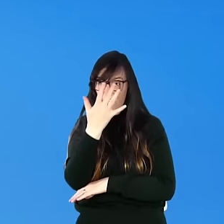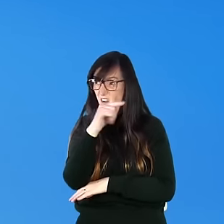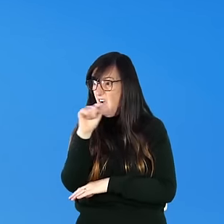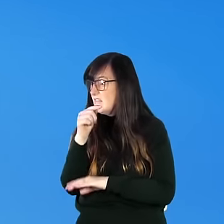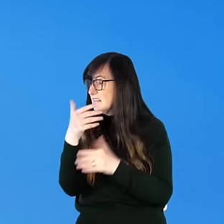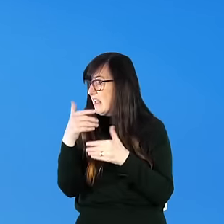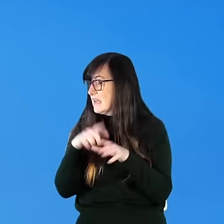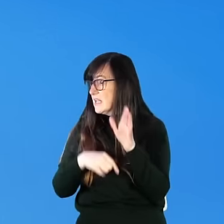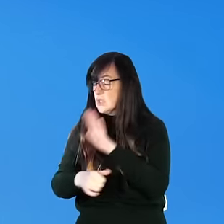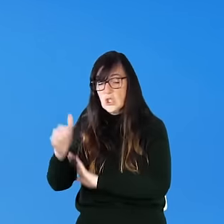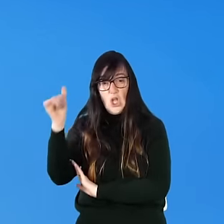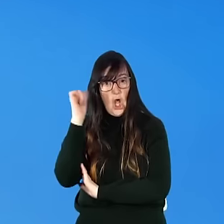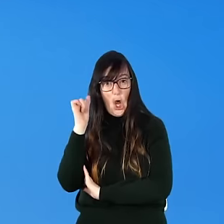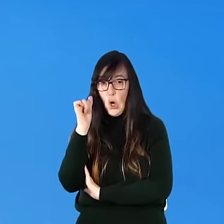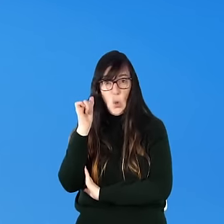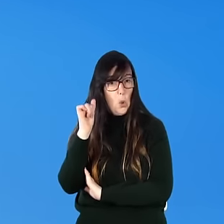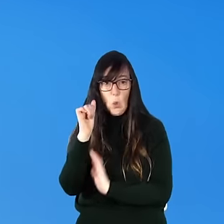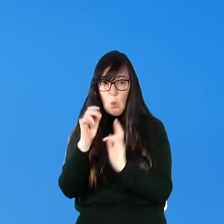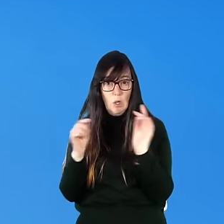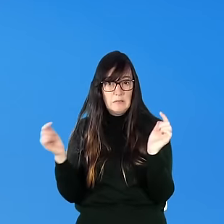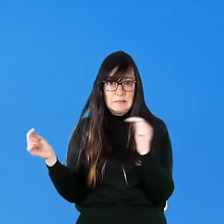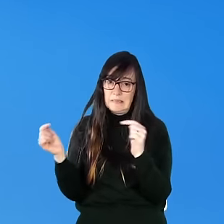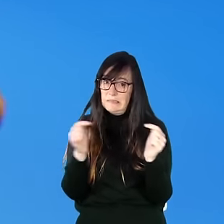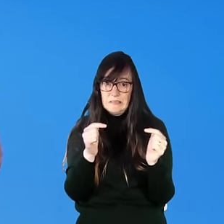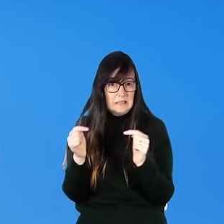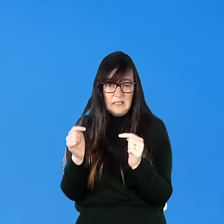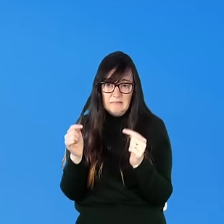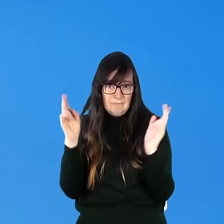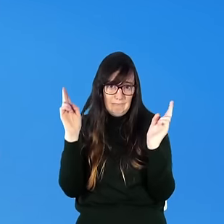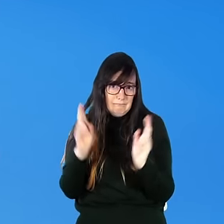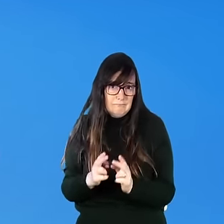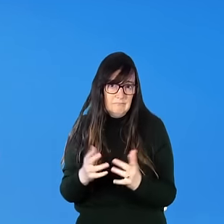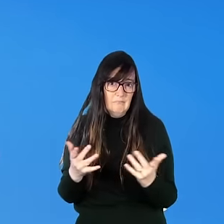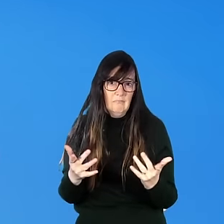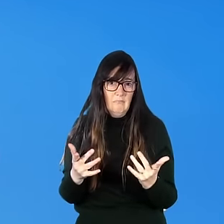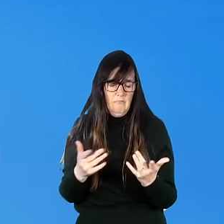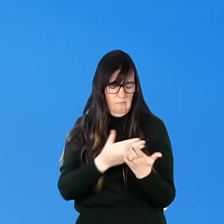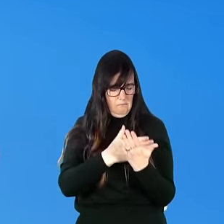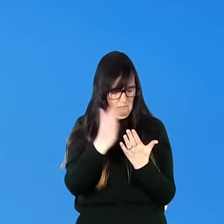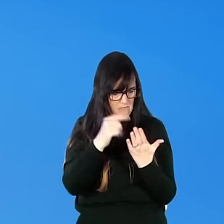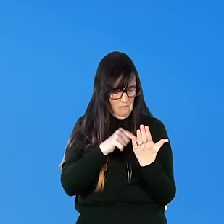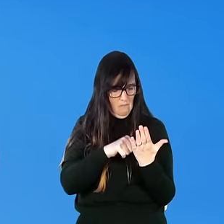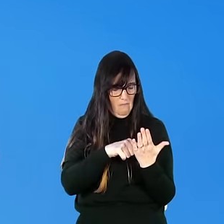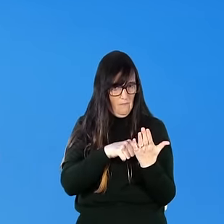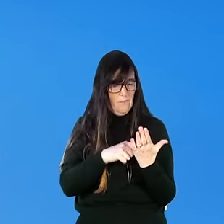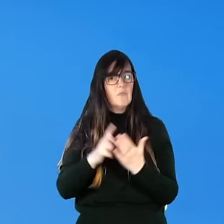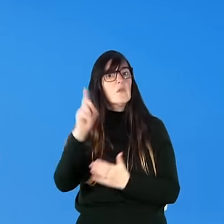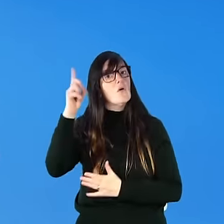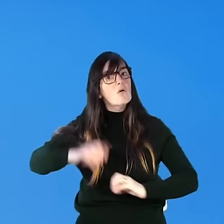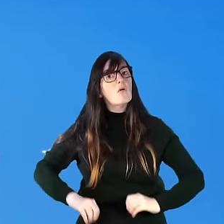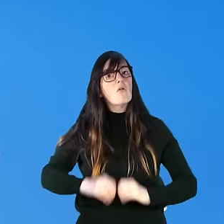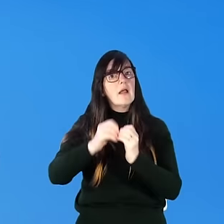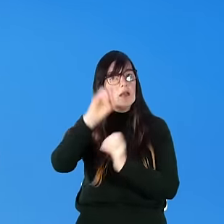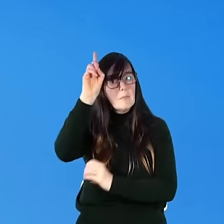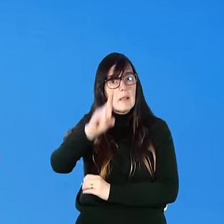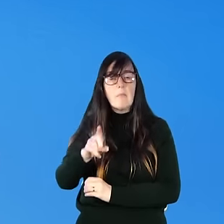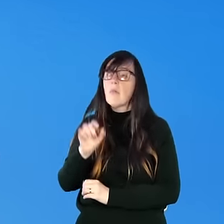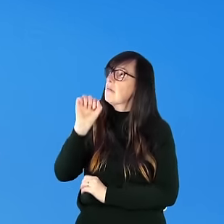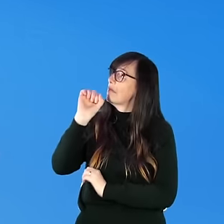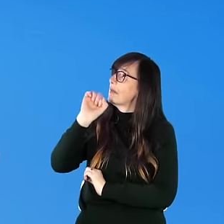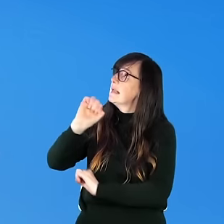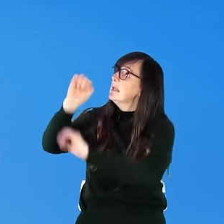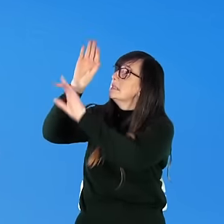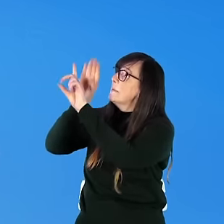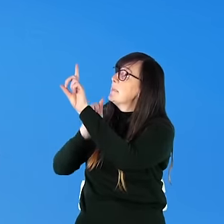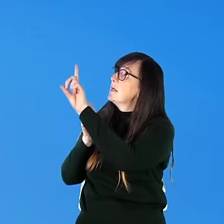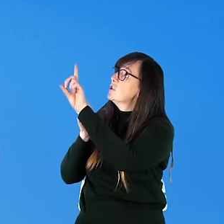today. But verse 27 clearly says this: so God created mankind in his own image. In the image